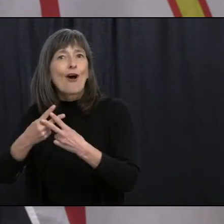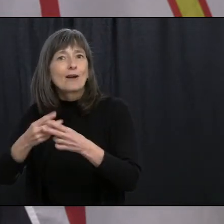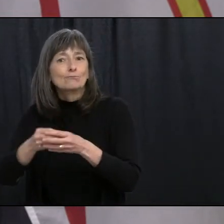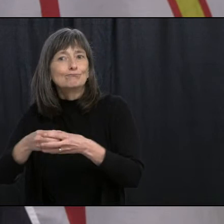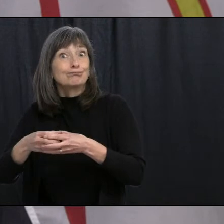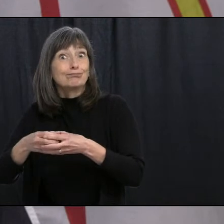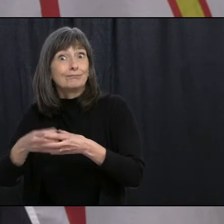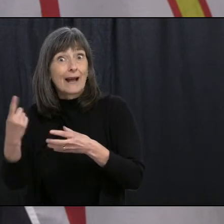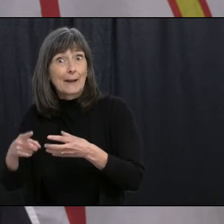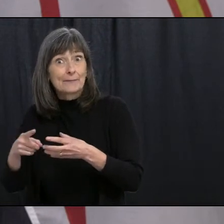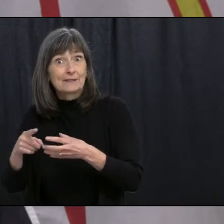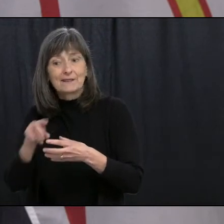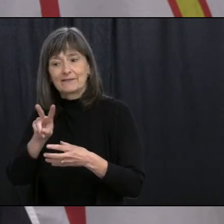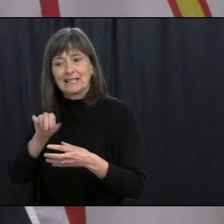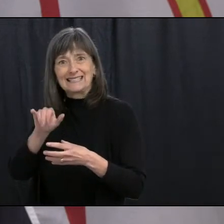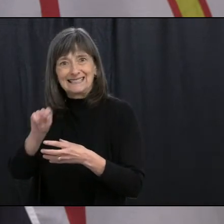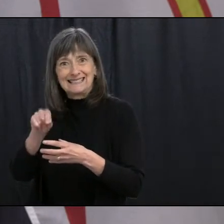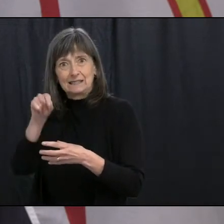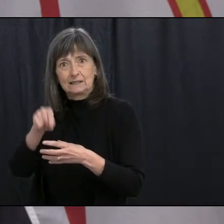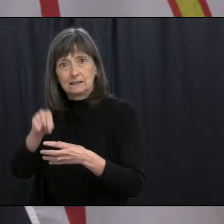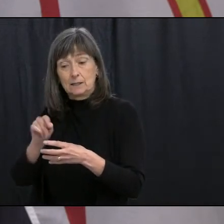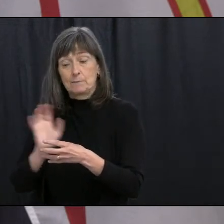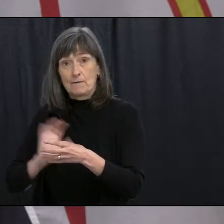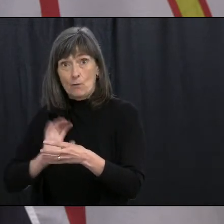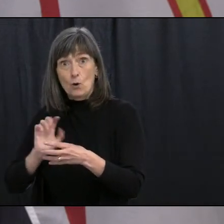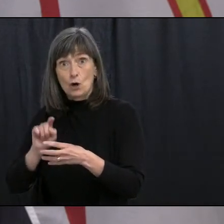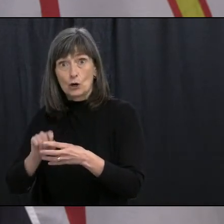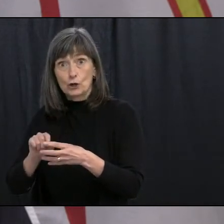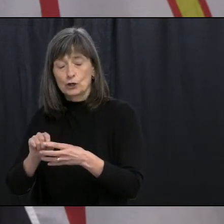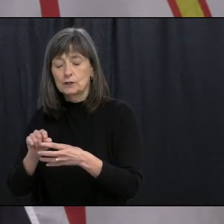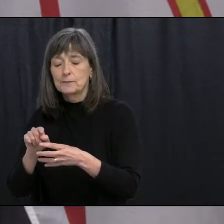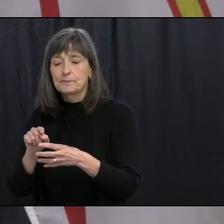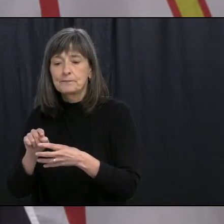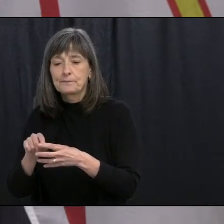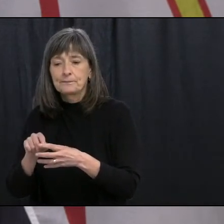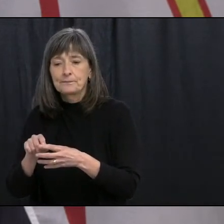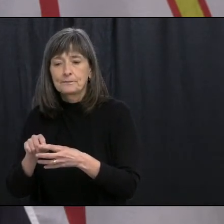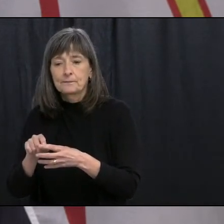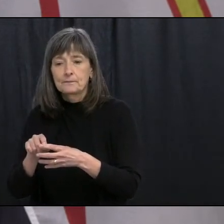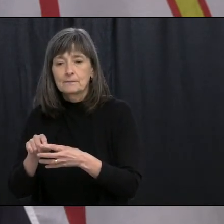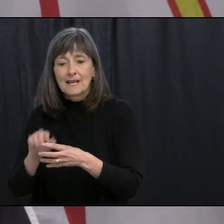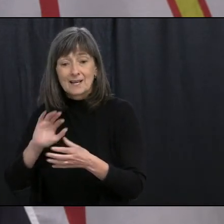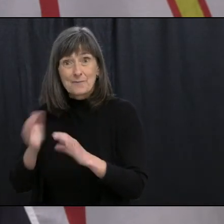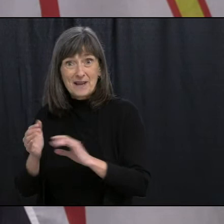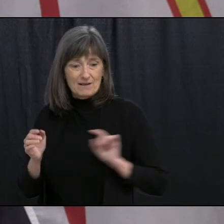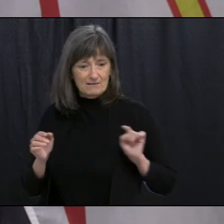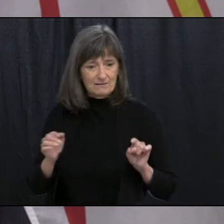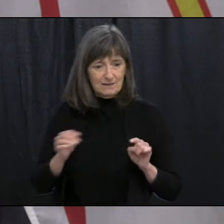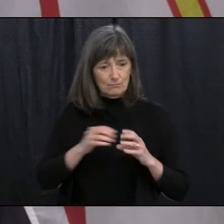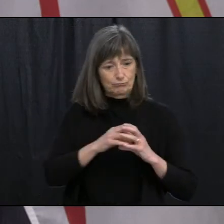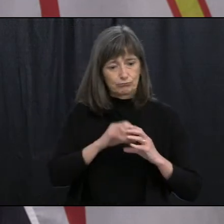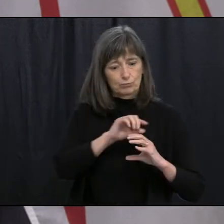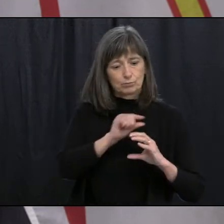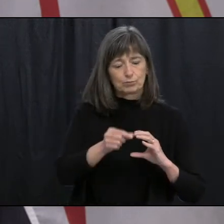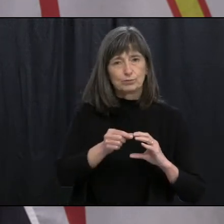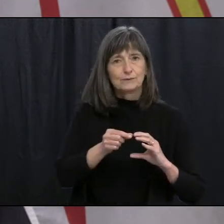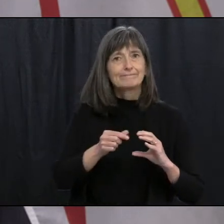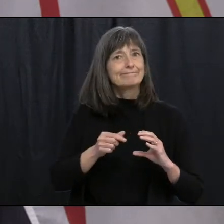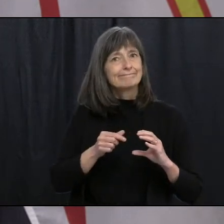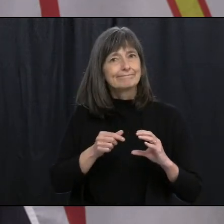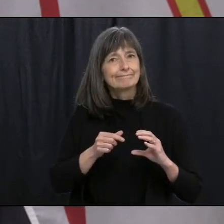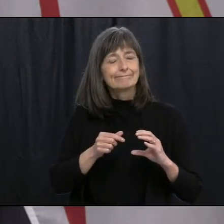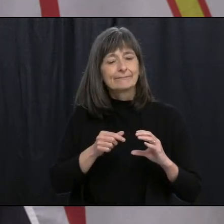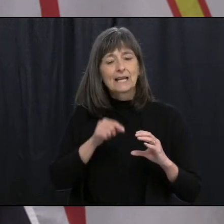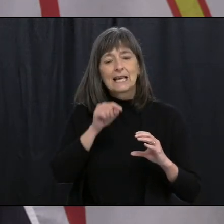disorder that we saw with the viral vector vaccines, this one is not quite as rare in the